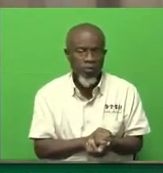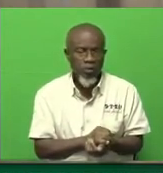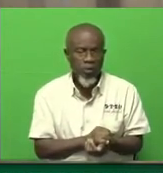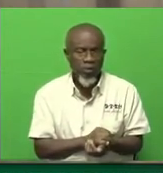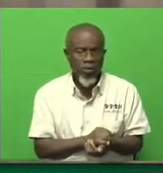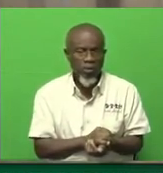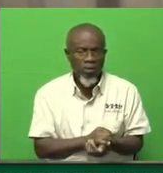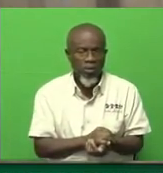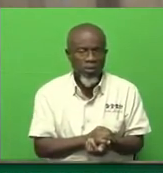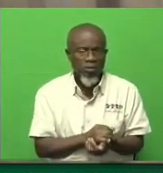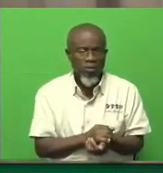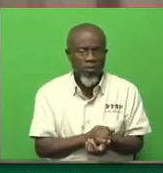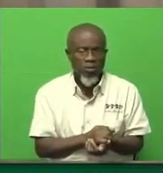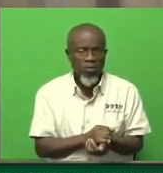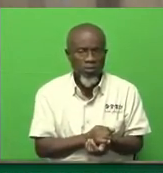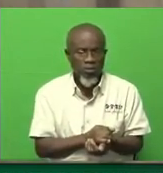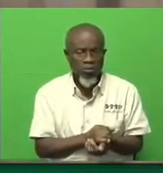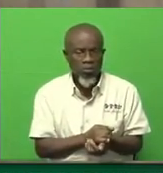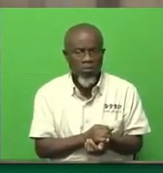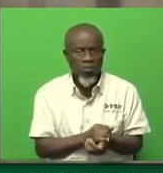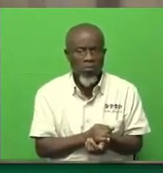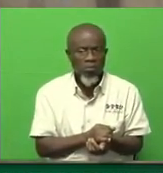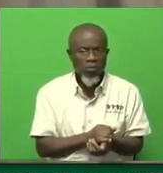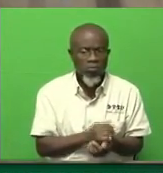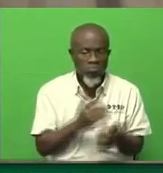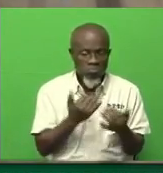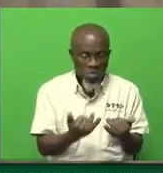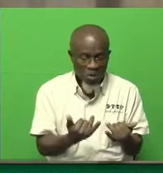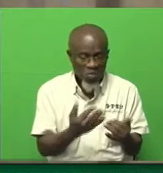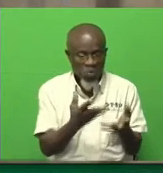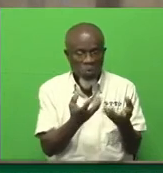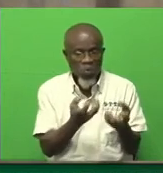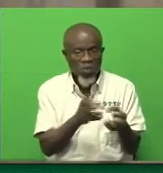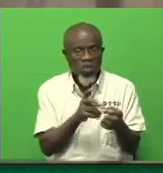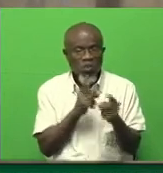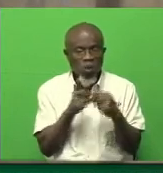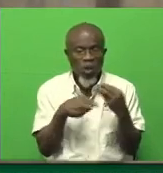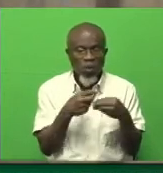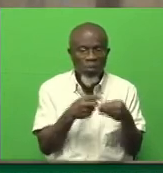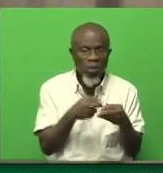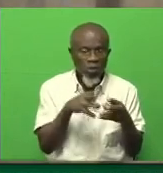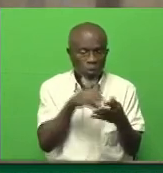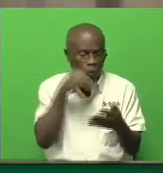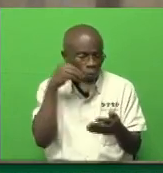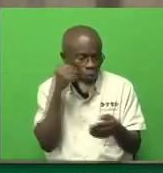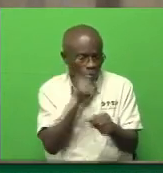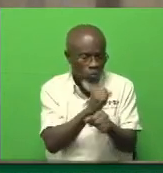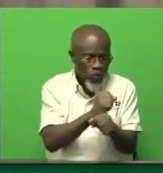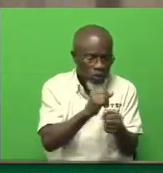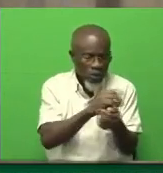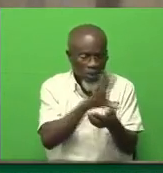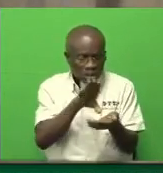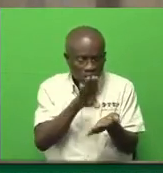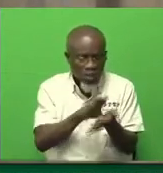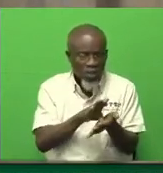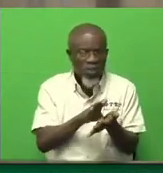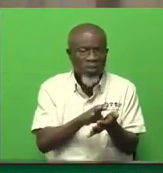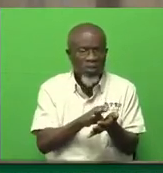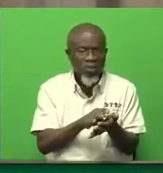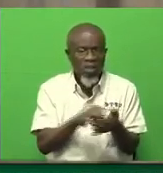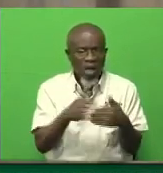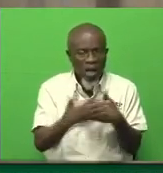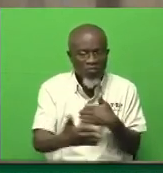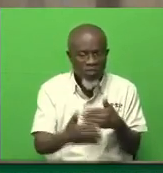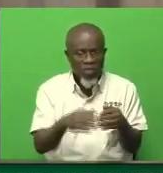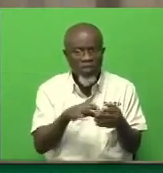be reactionary now we all want to hear about homework centers and study centers and vacation revision program after the students have not passed the